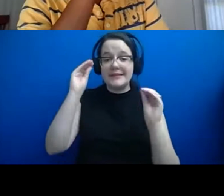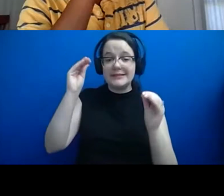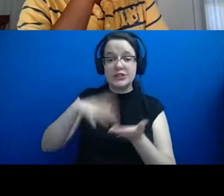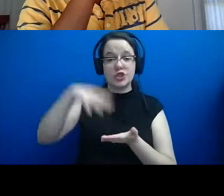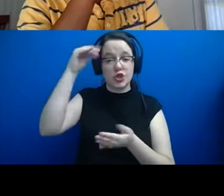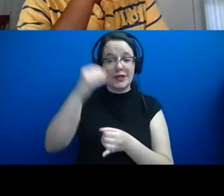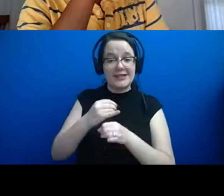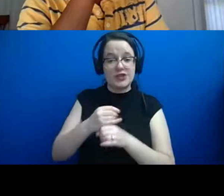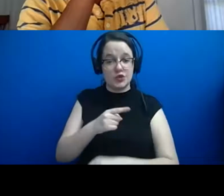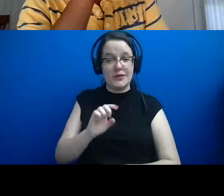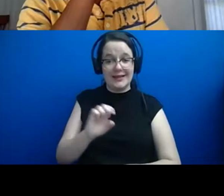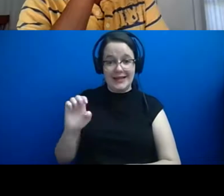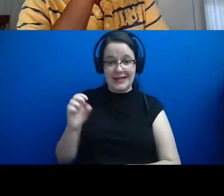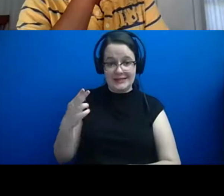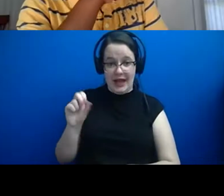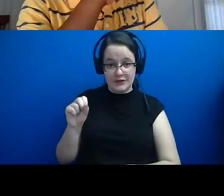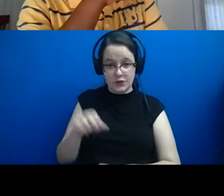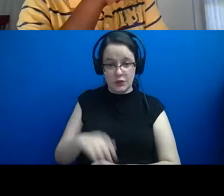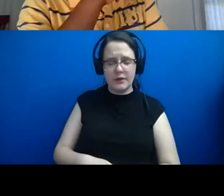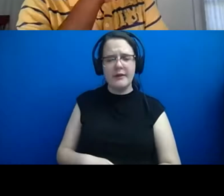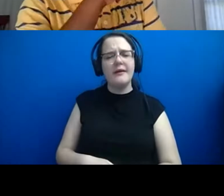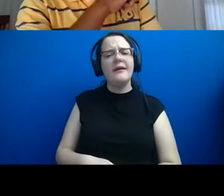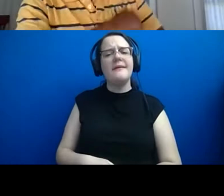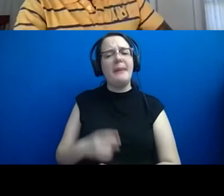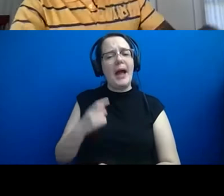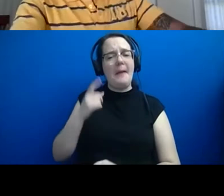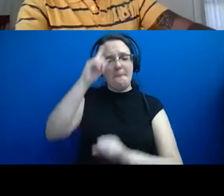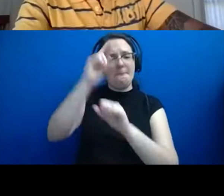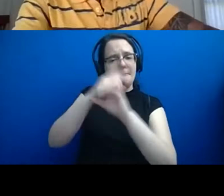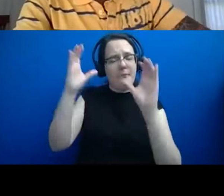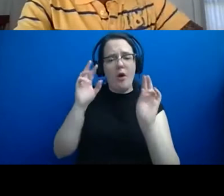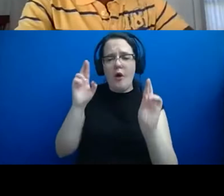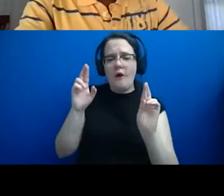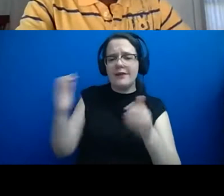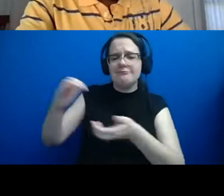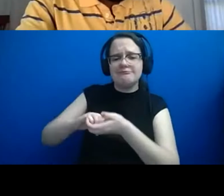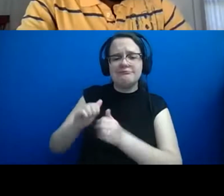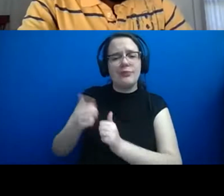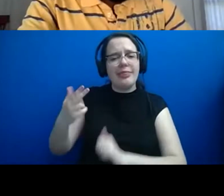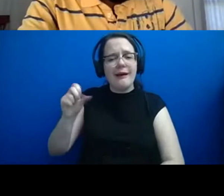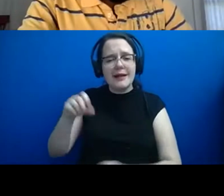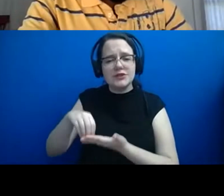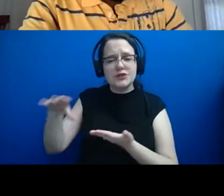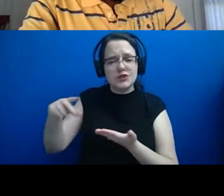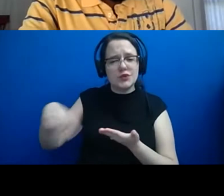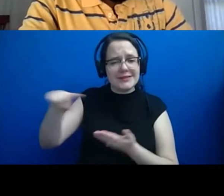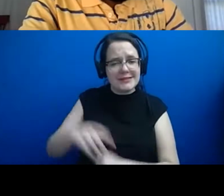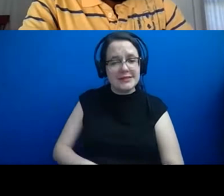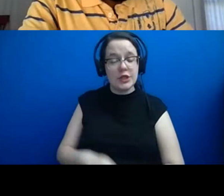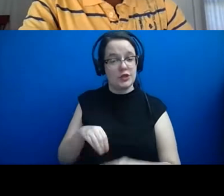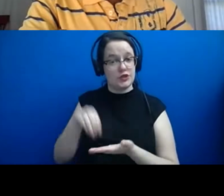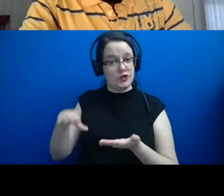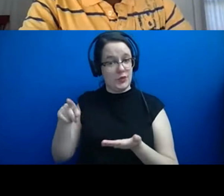School, but working hopefully with high school students or students who might be thinking about